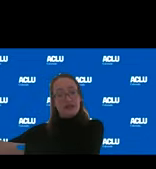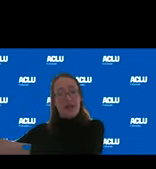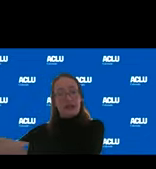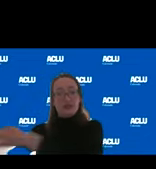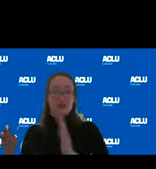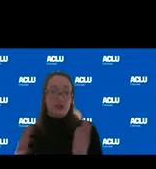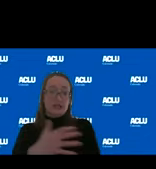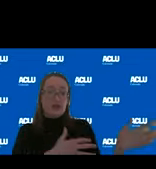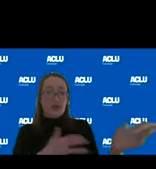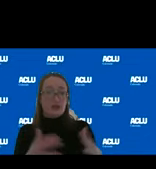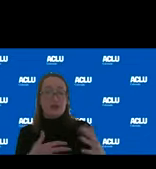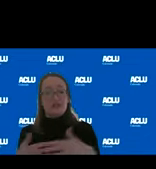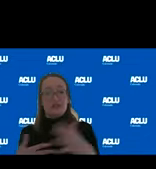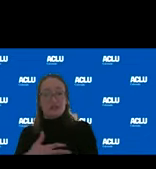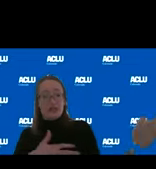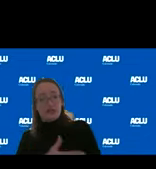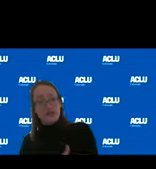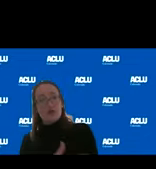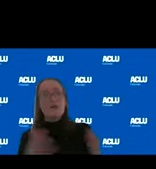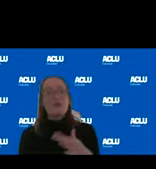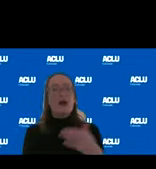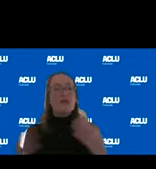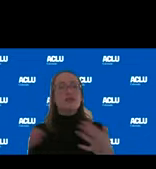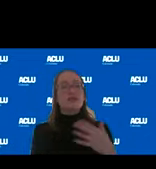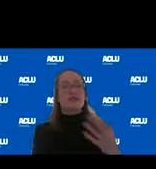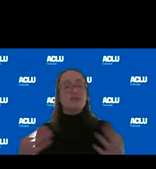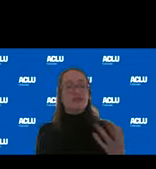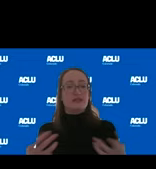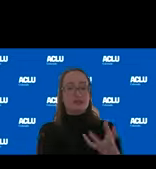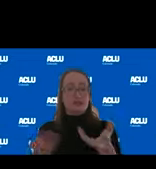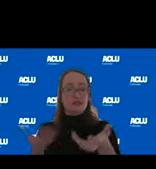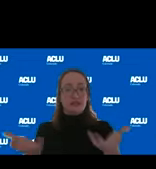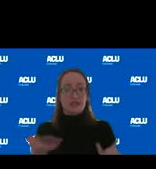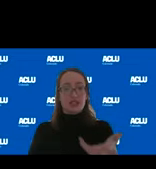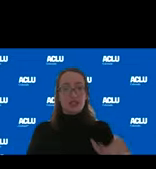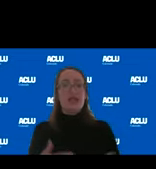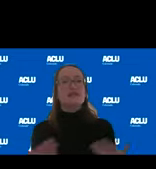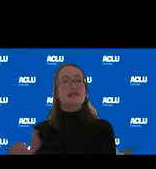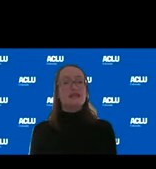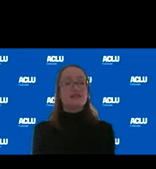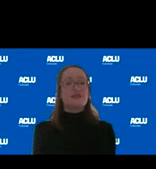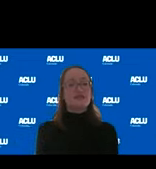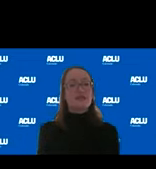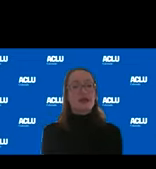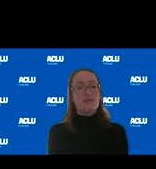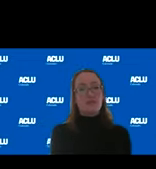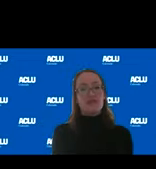you can cast your right to, or so you can exercise your right to vote? So that's the case that's what we're seeing in Virginia. So the ACLU